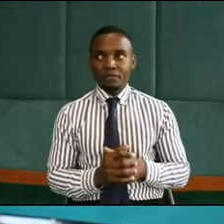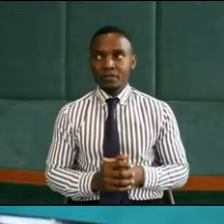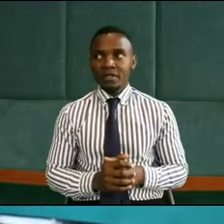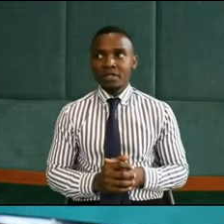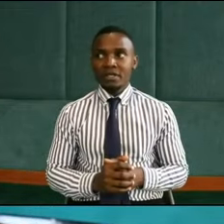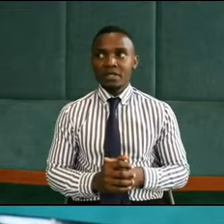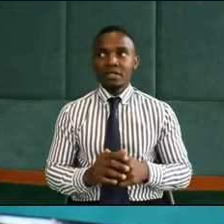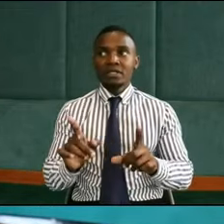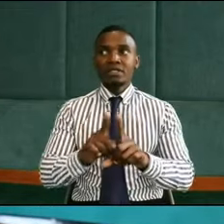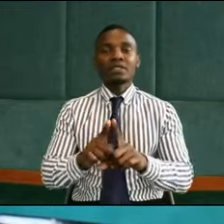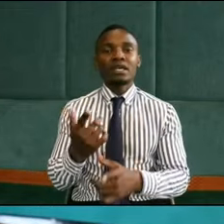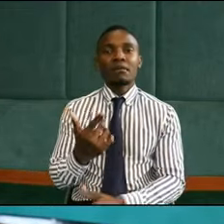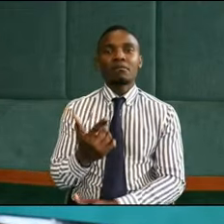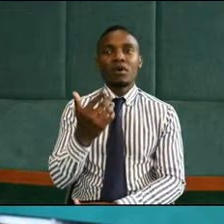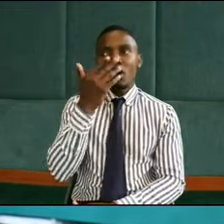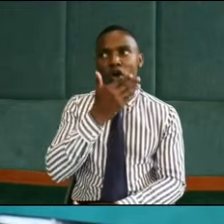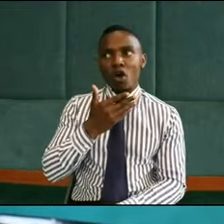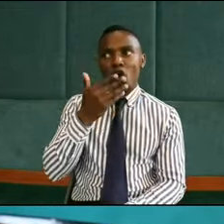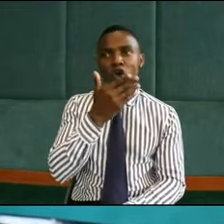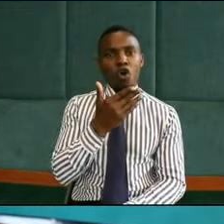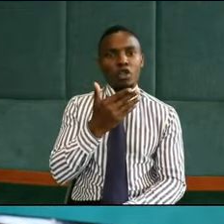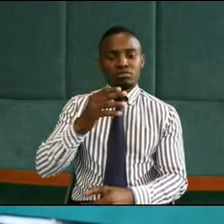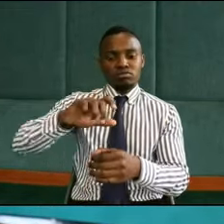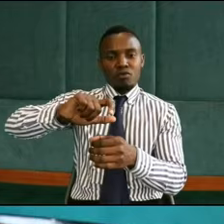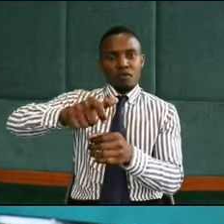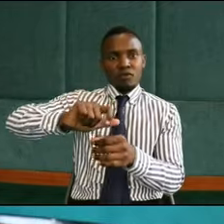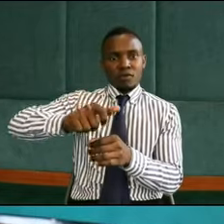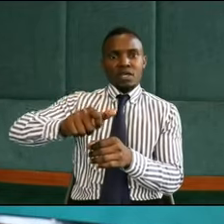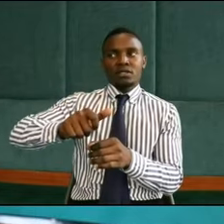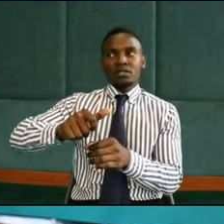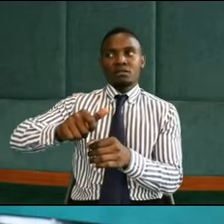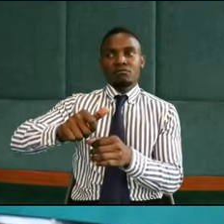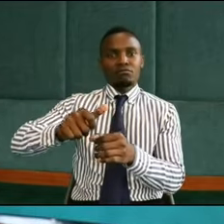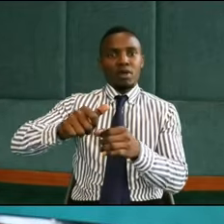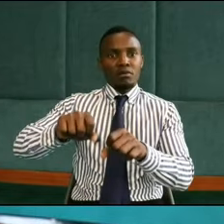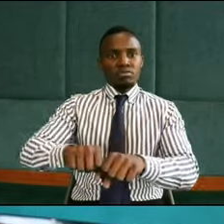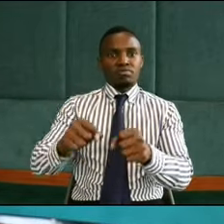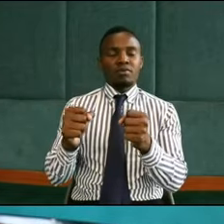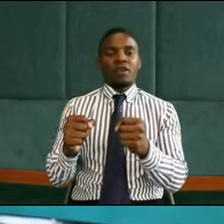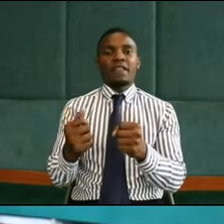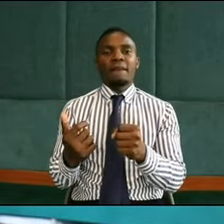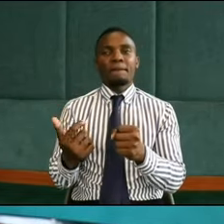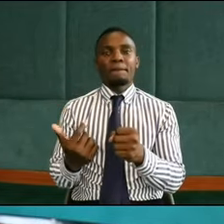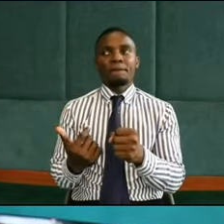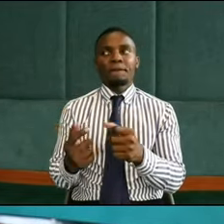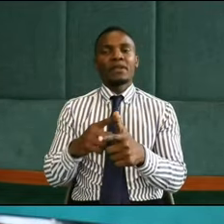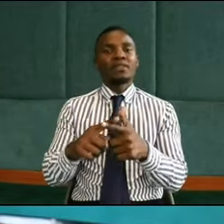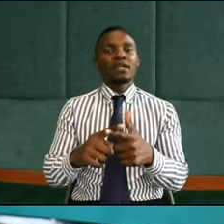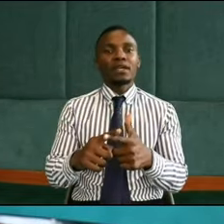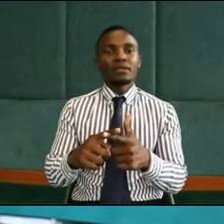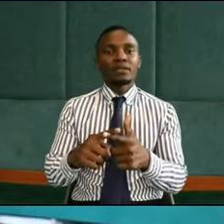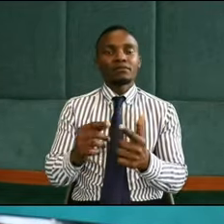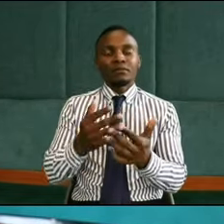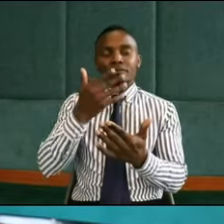Alabaster oil was to be broken, and she broke it. The fragrance filled